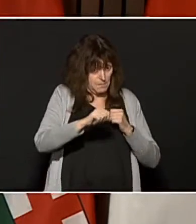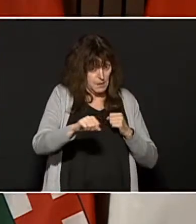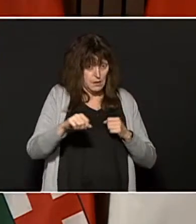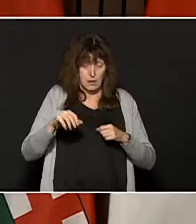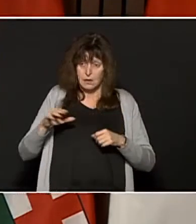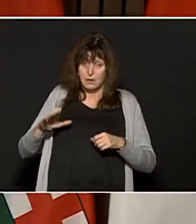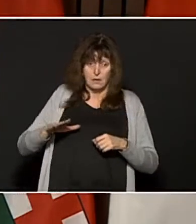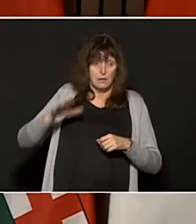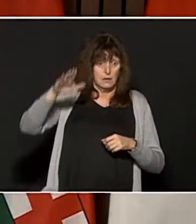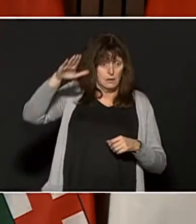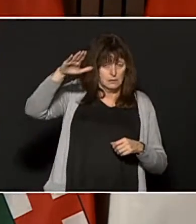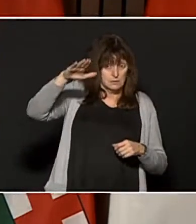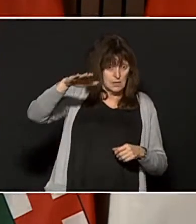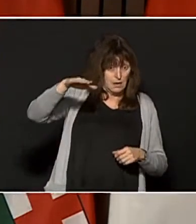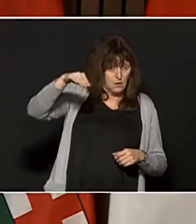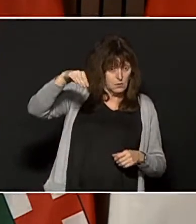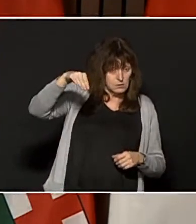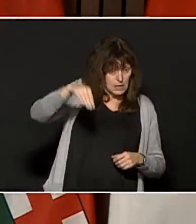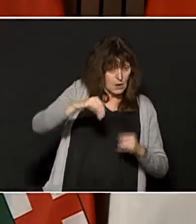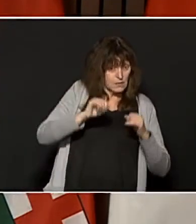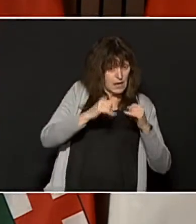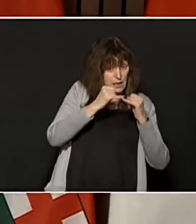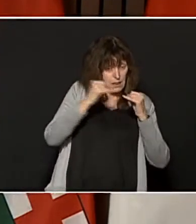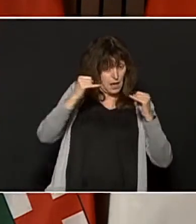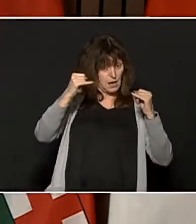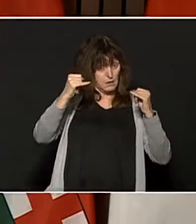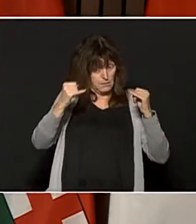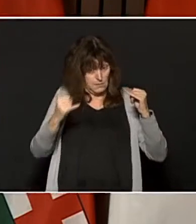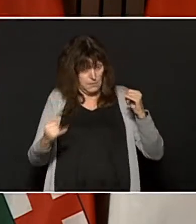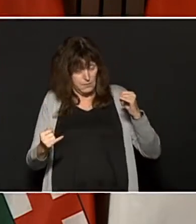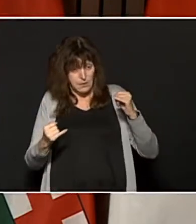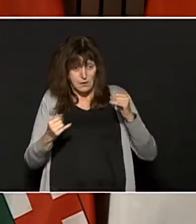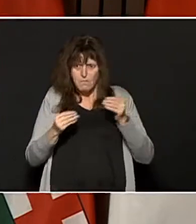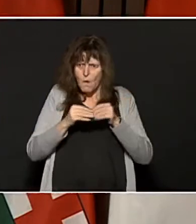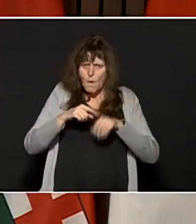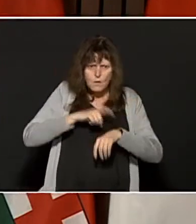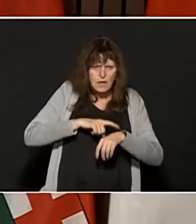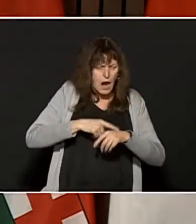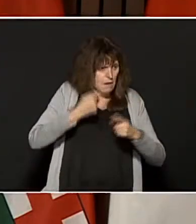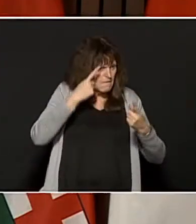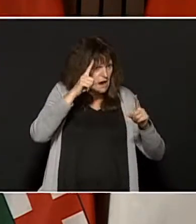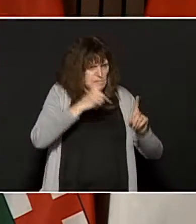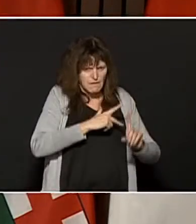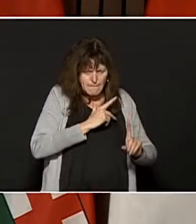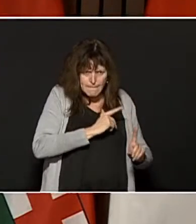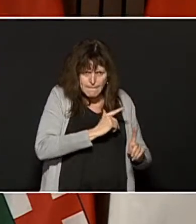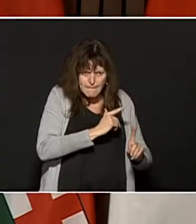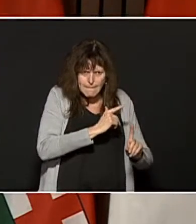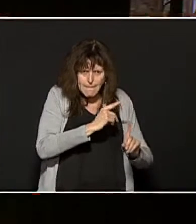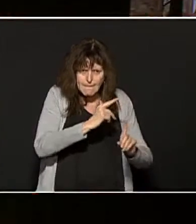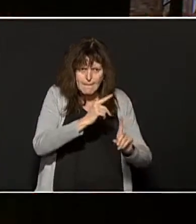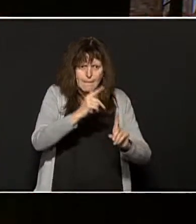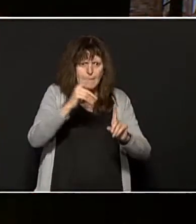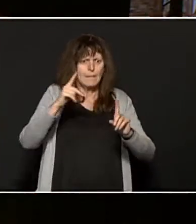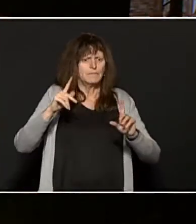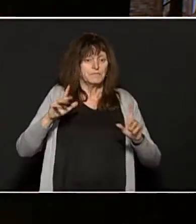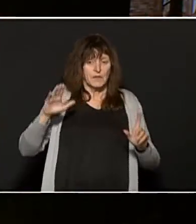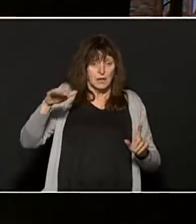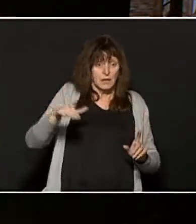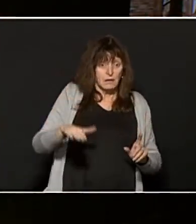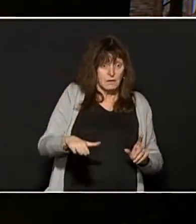time vaccine has to take a hold, and you may not actually see a rebound if you're able to continue it. Last